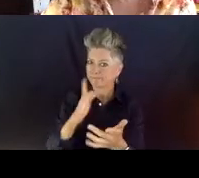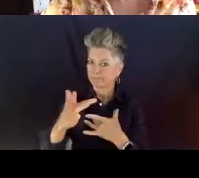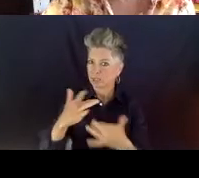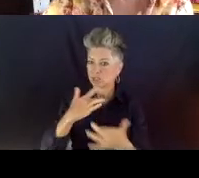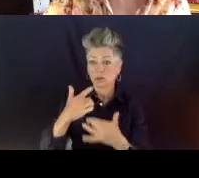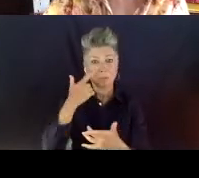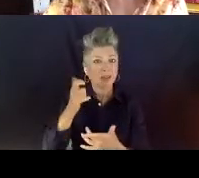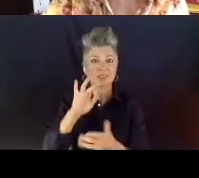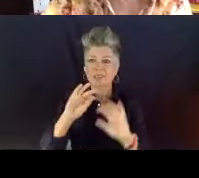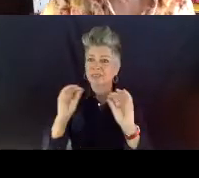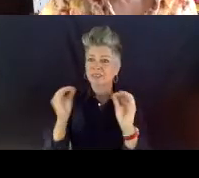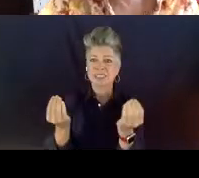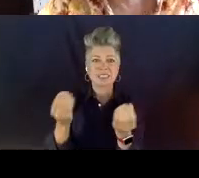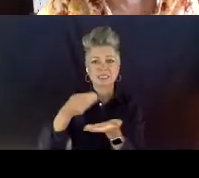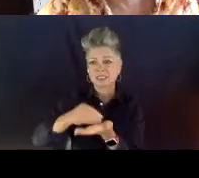disinvestment.